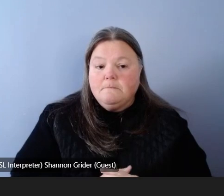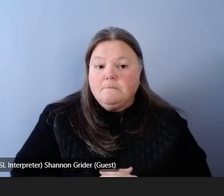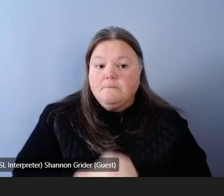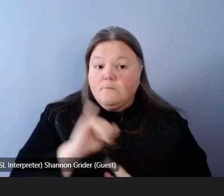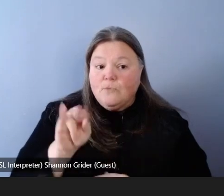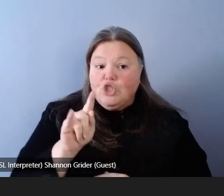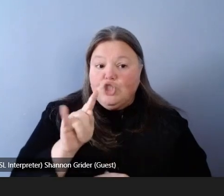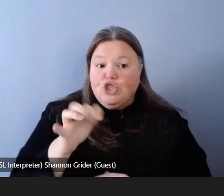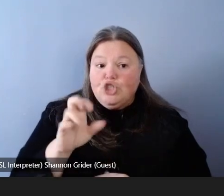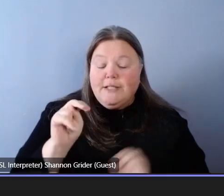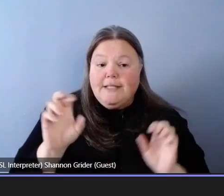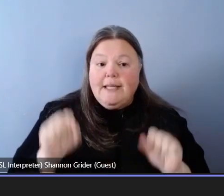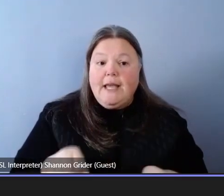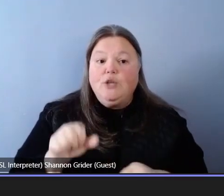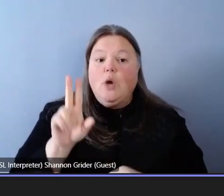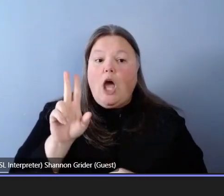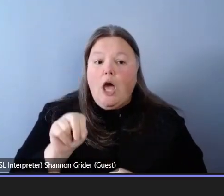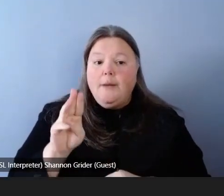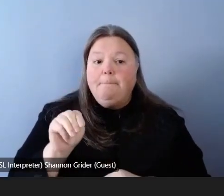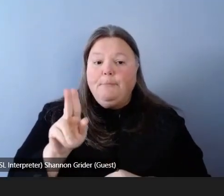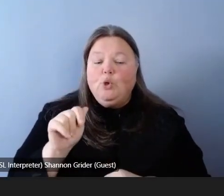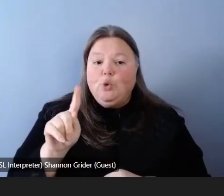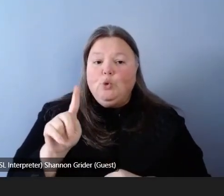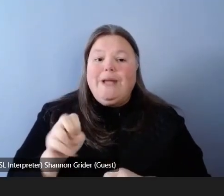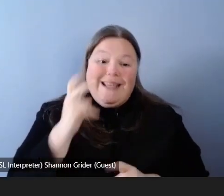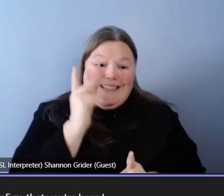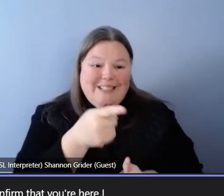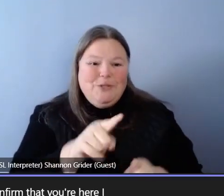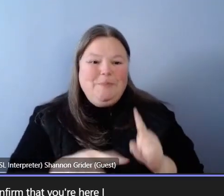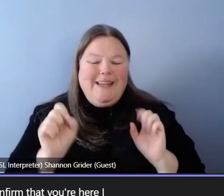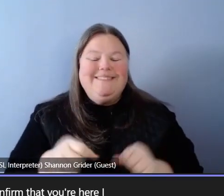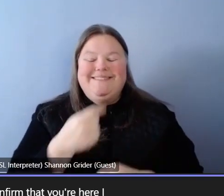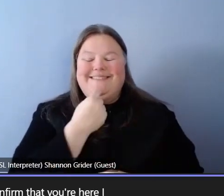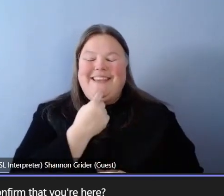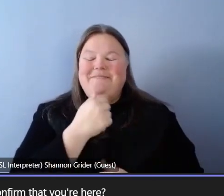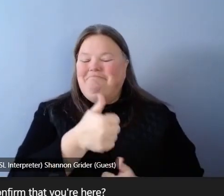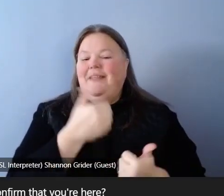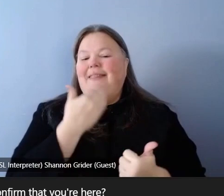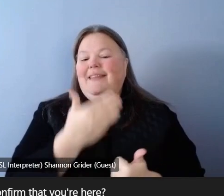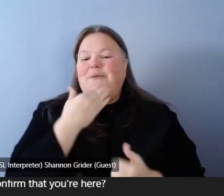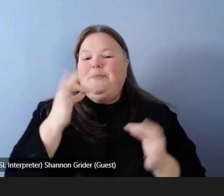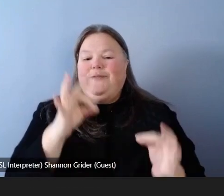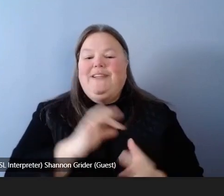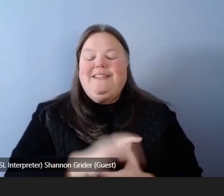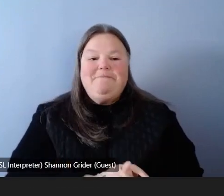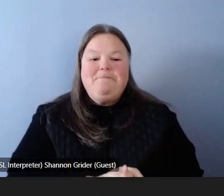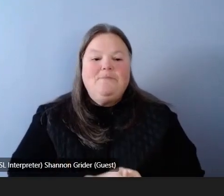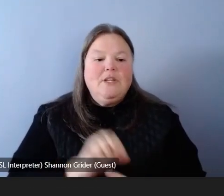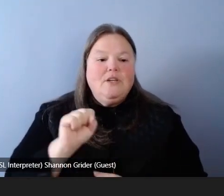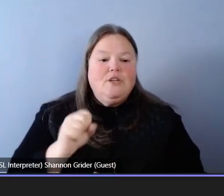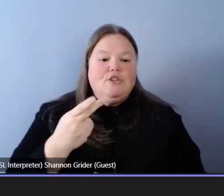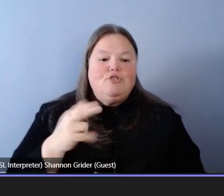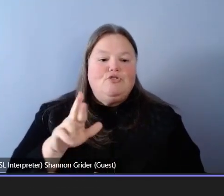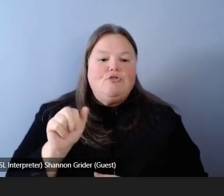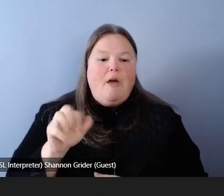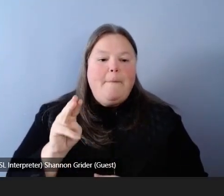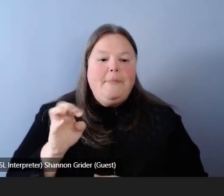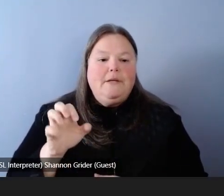Justin, are you able to unmute and confirm that you're here? I see you. Here. Oh, perfect. Thank you. Shraman?